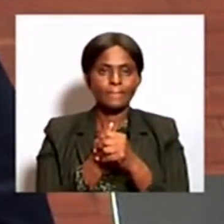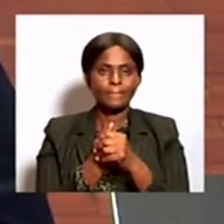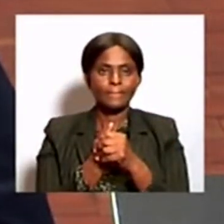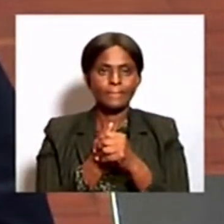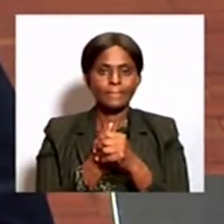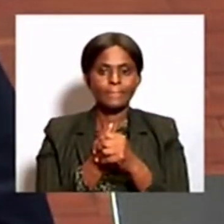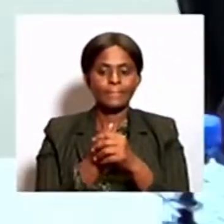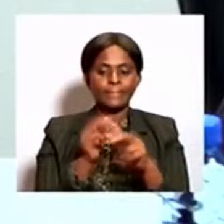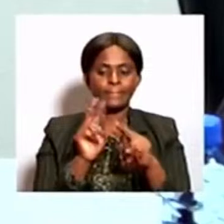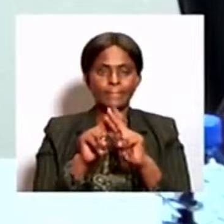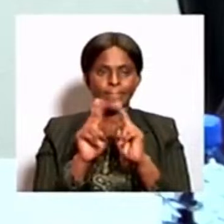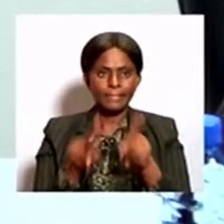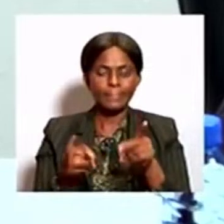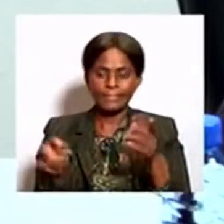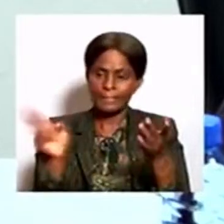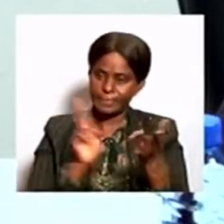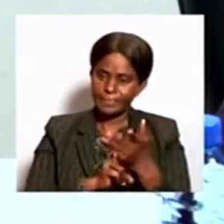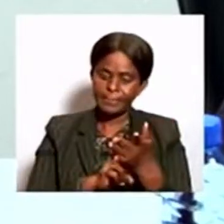Chair, I'll repeat.